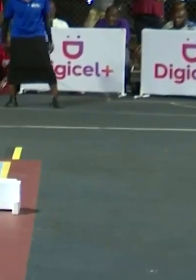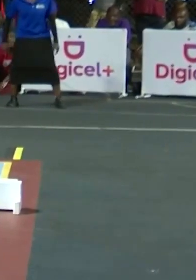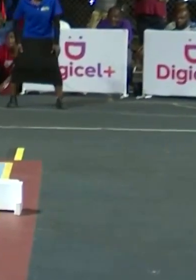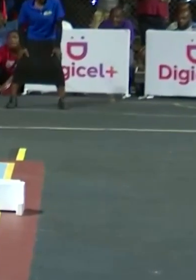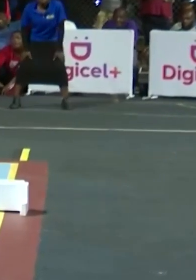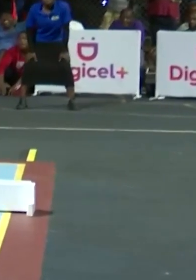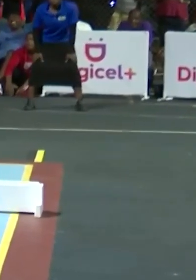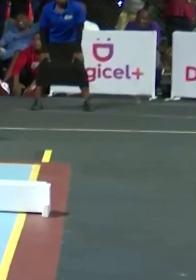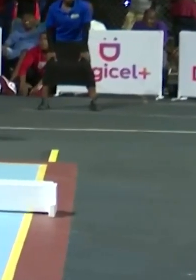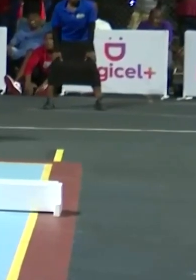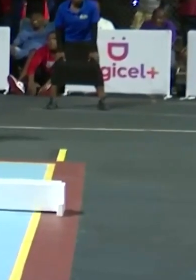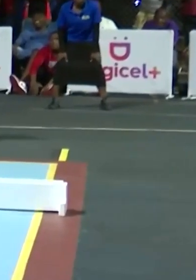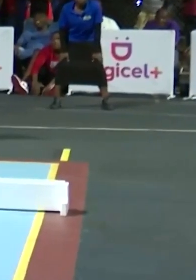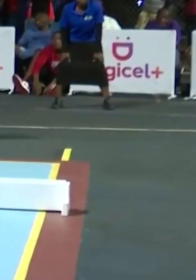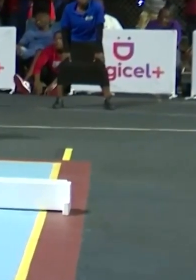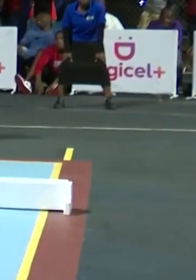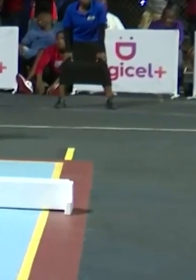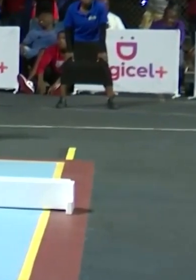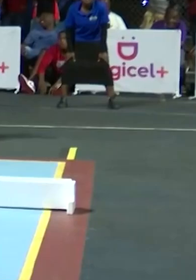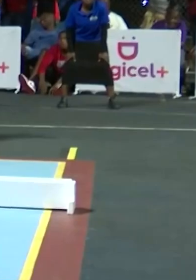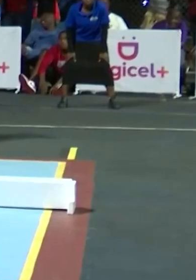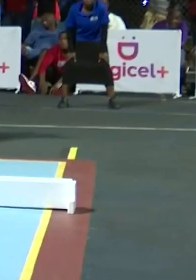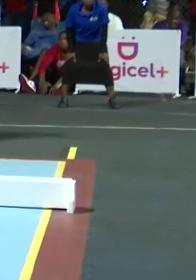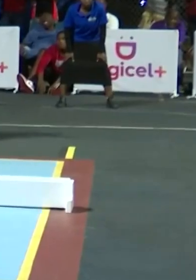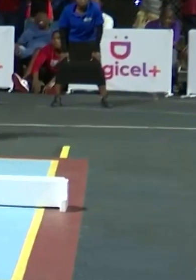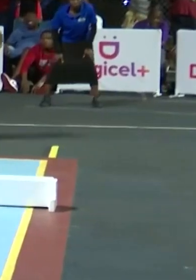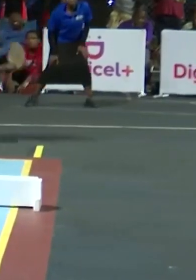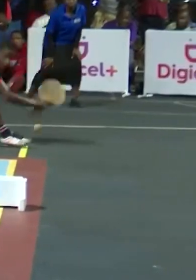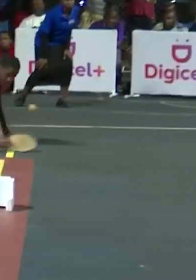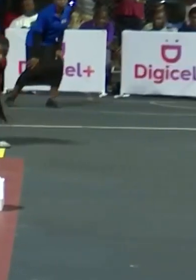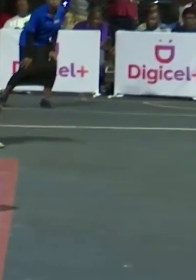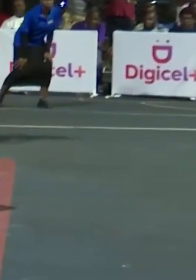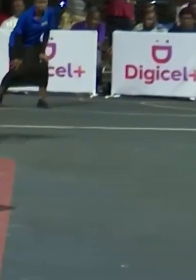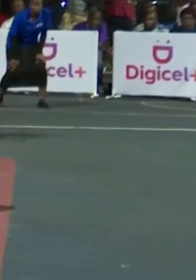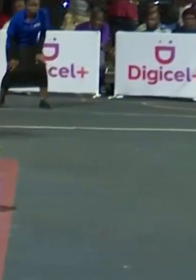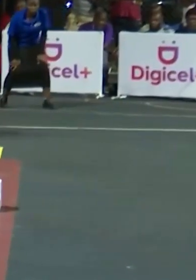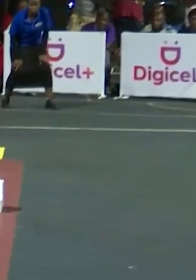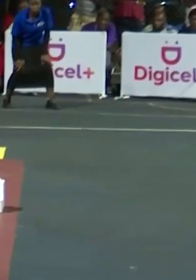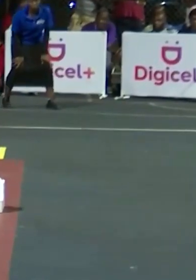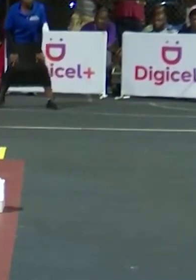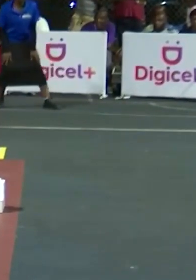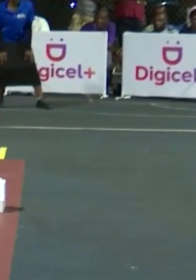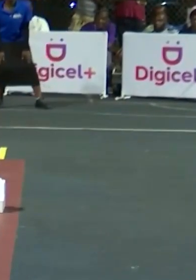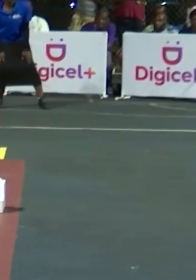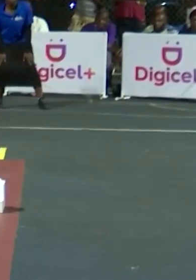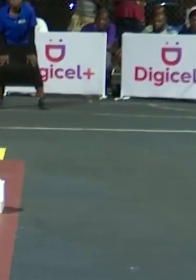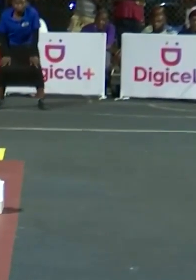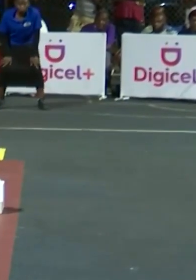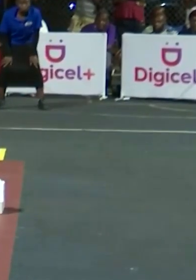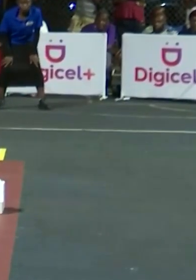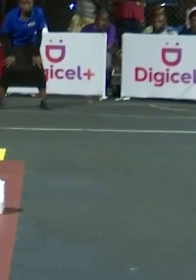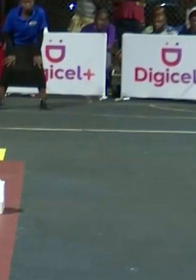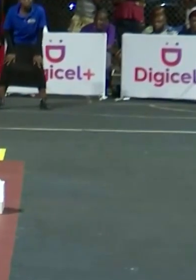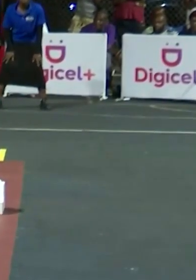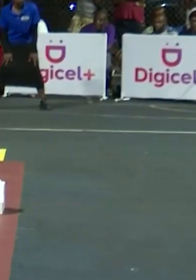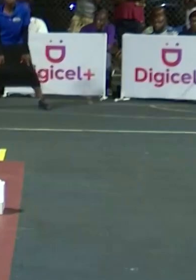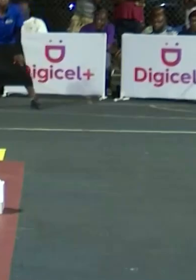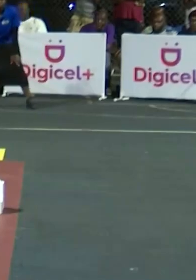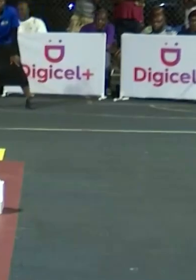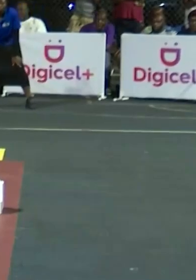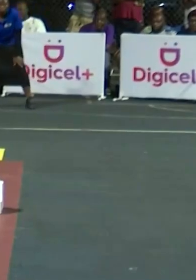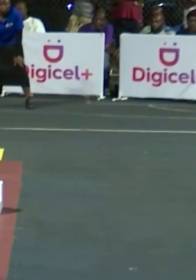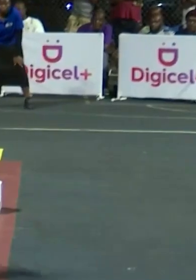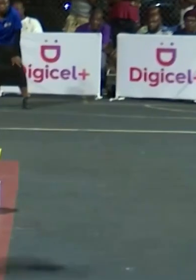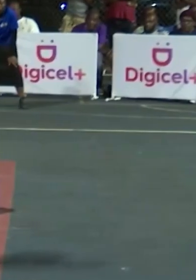was not about to miss the opportunity to advance to the next round. And boy, did he have Nurse under pressure. And the errors started to mount